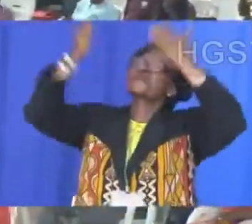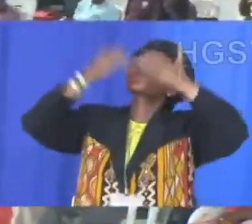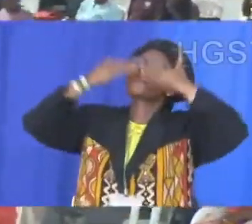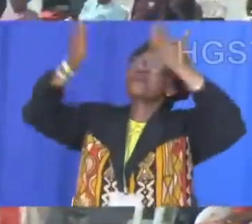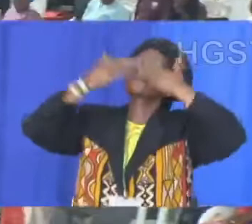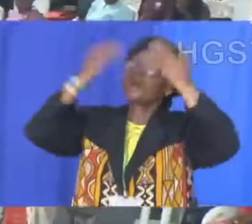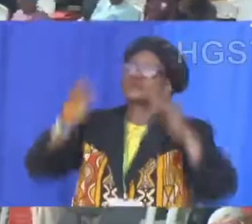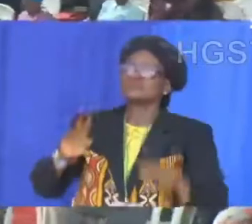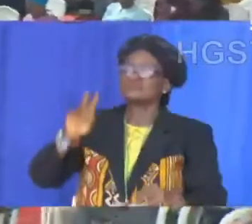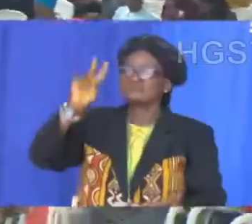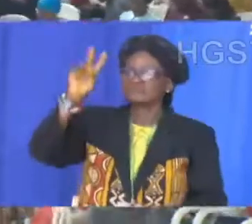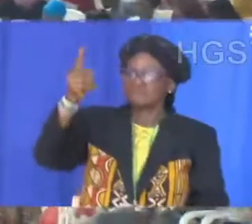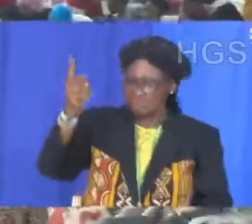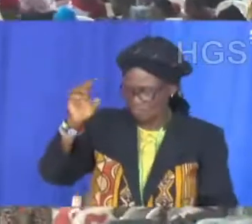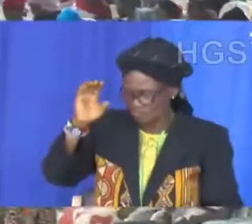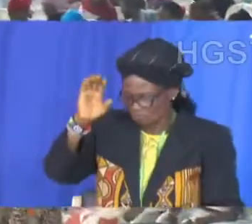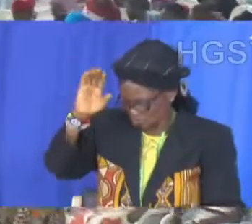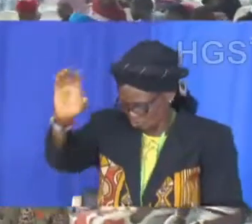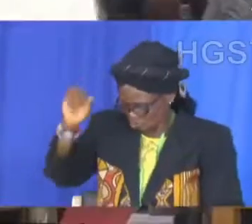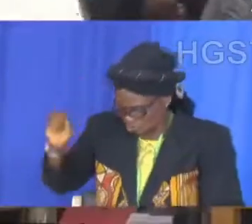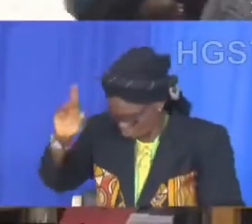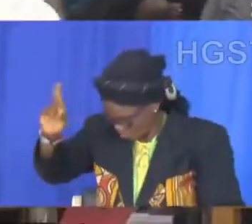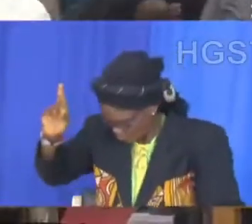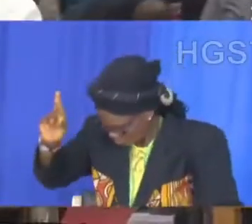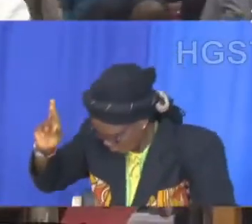Second Chronicles chapter 20.